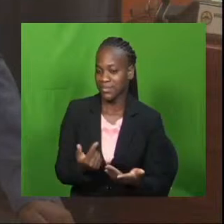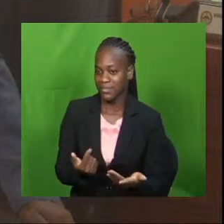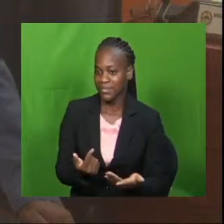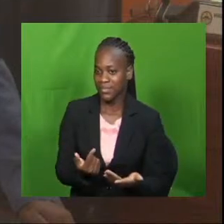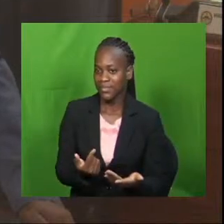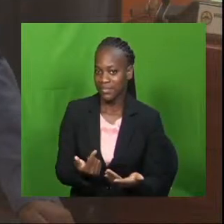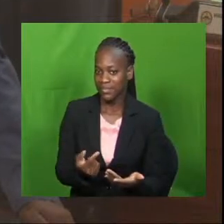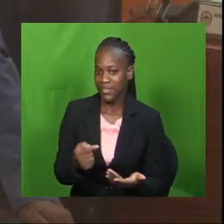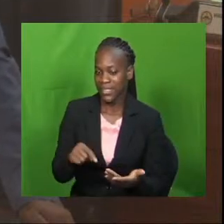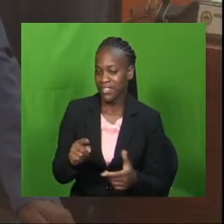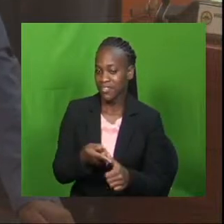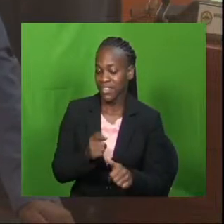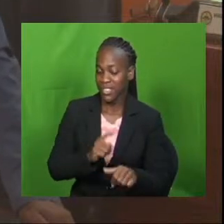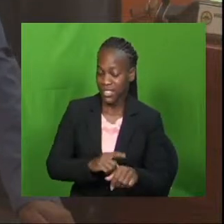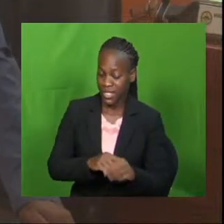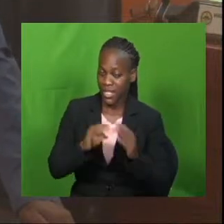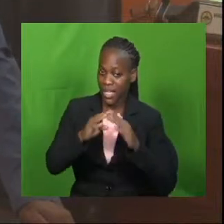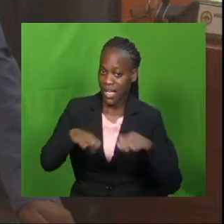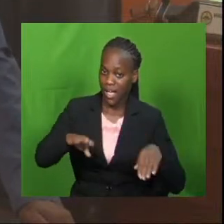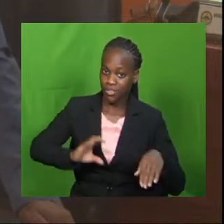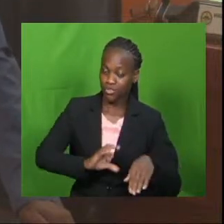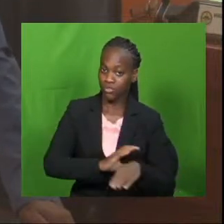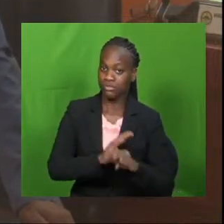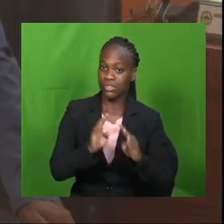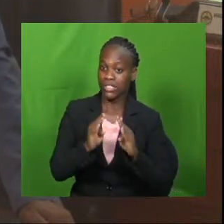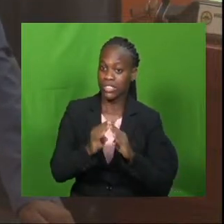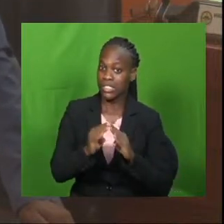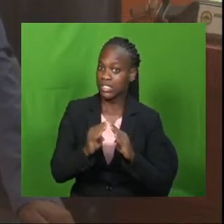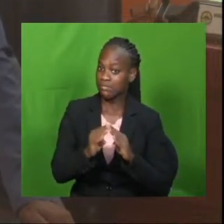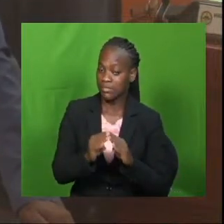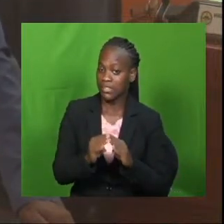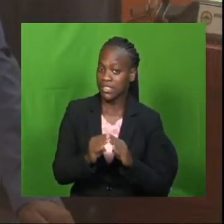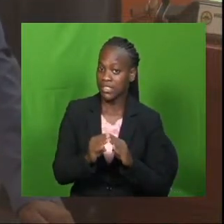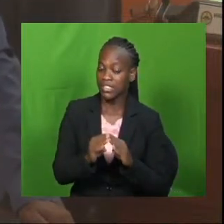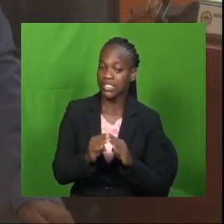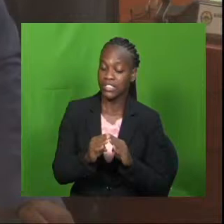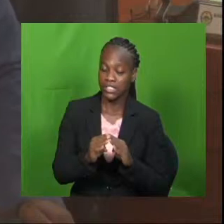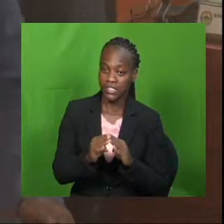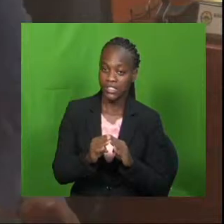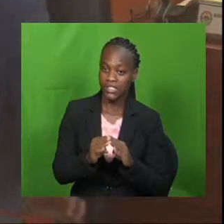this session, it's the first time that it met yesterday.